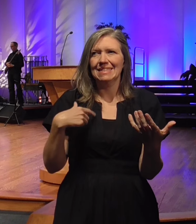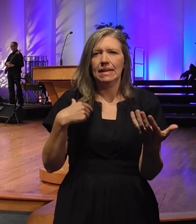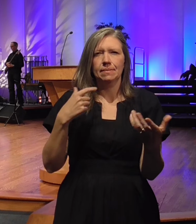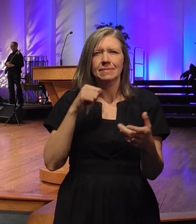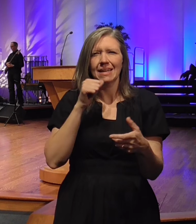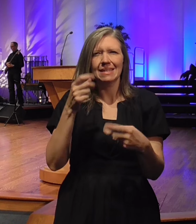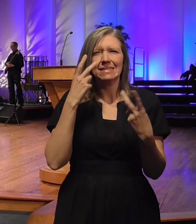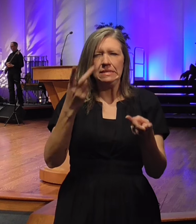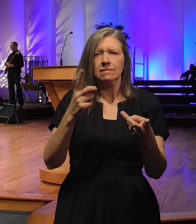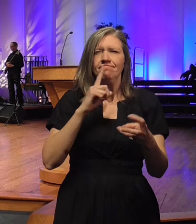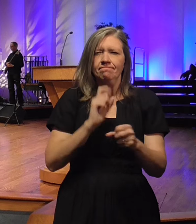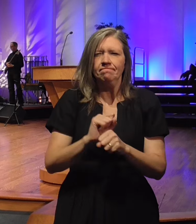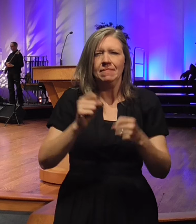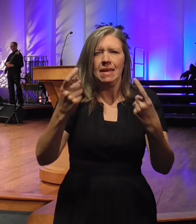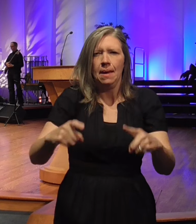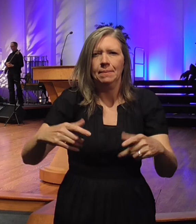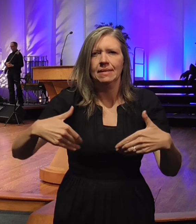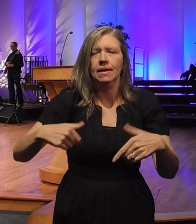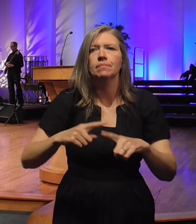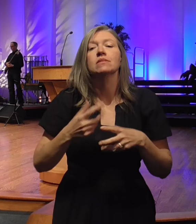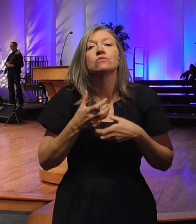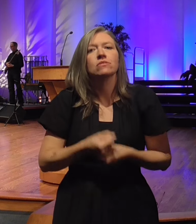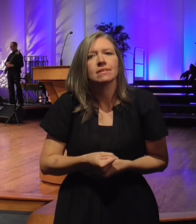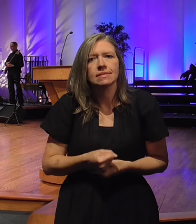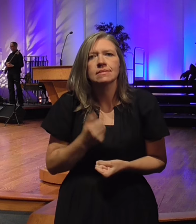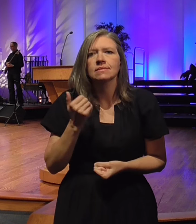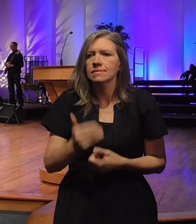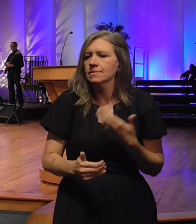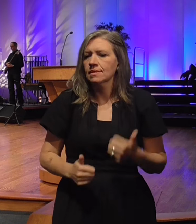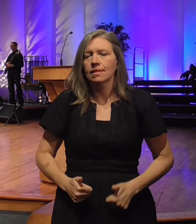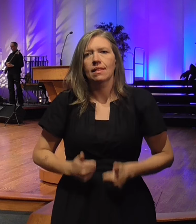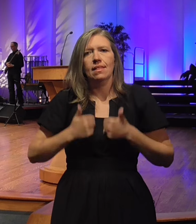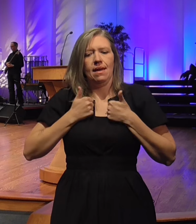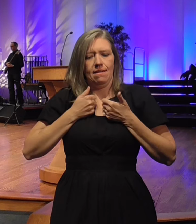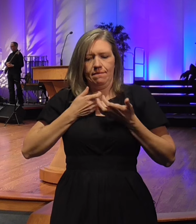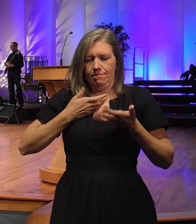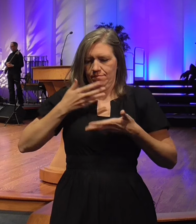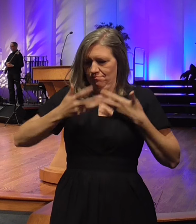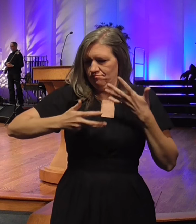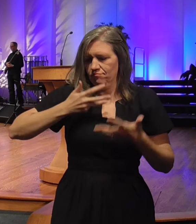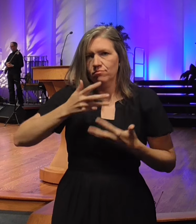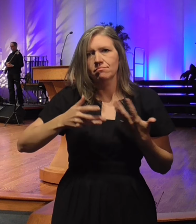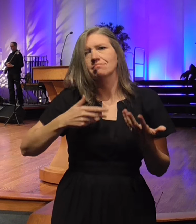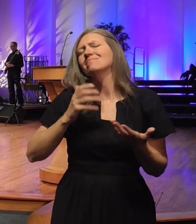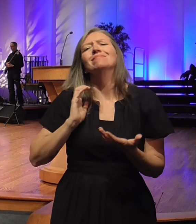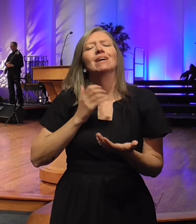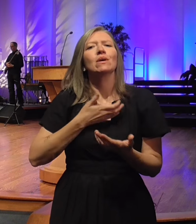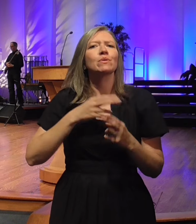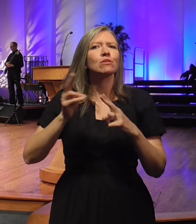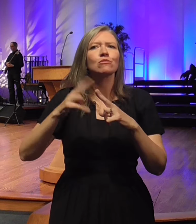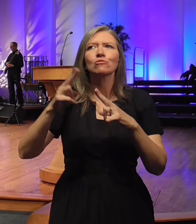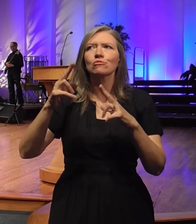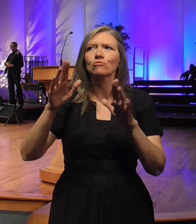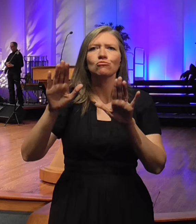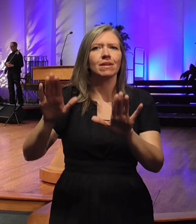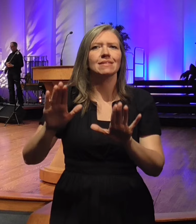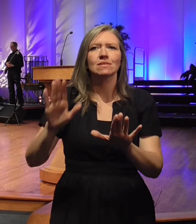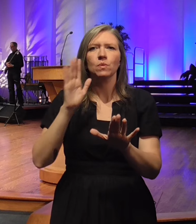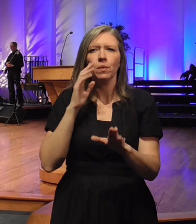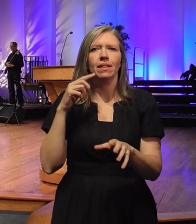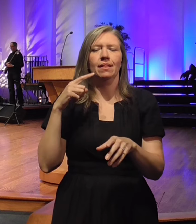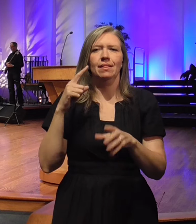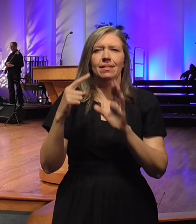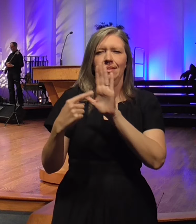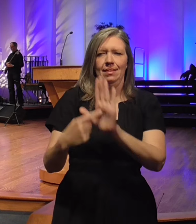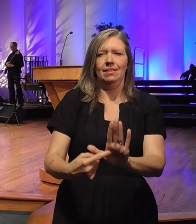requiring a deep faith and trust in the out-picturings that are not picturing yet, and knowing